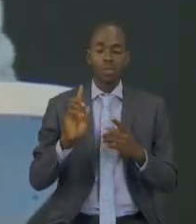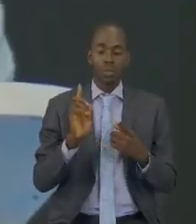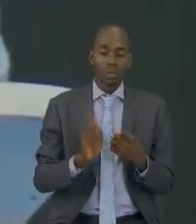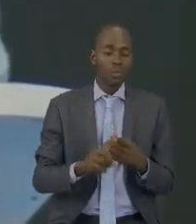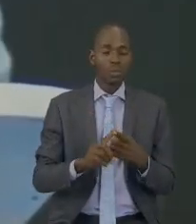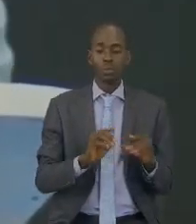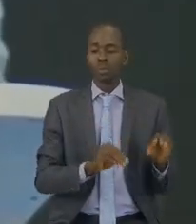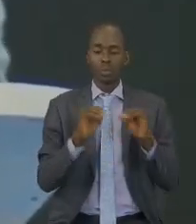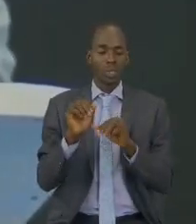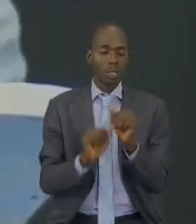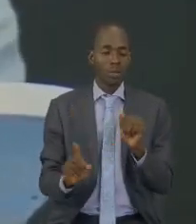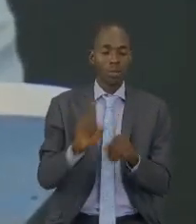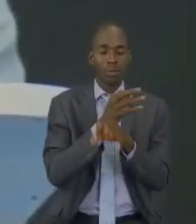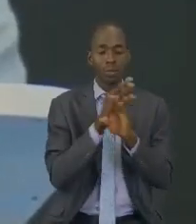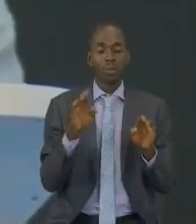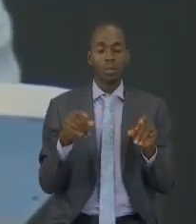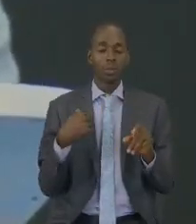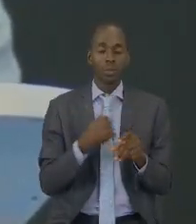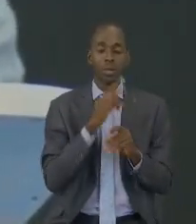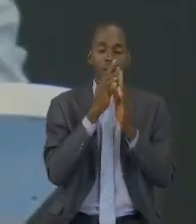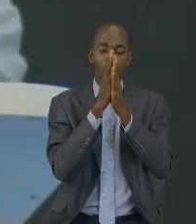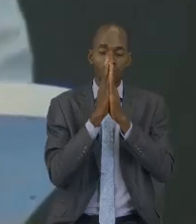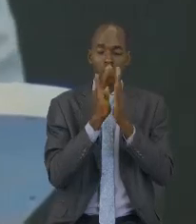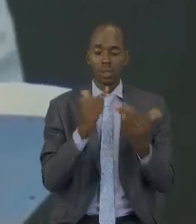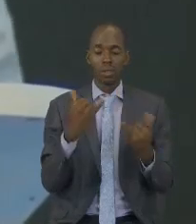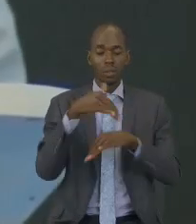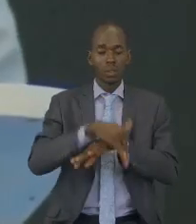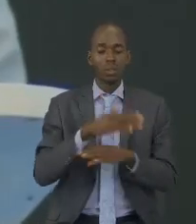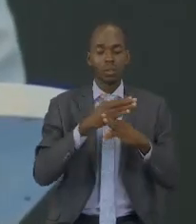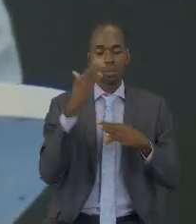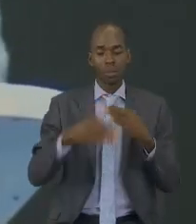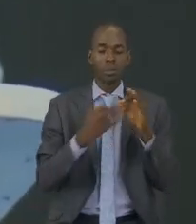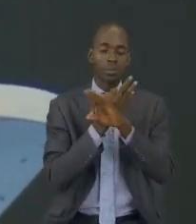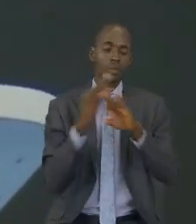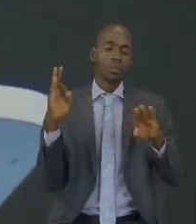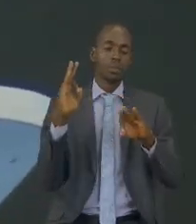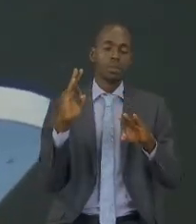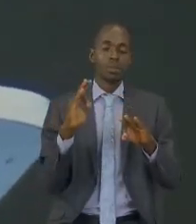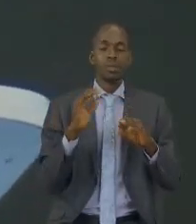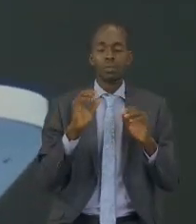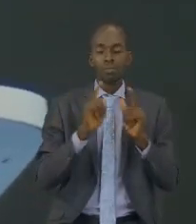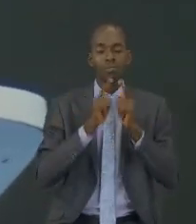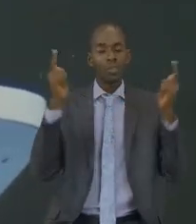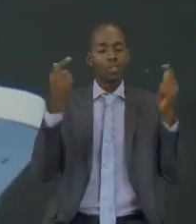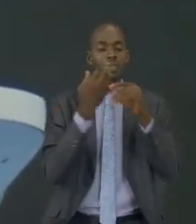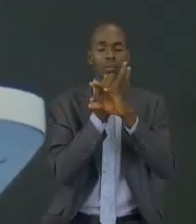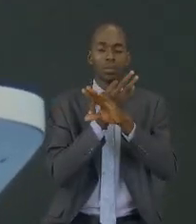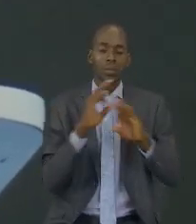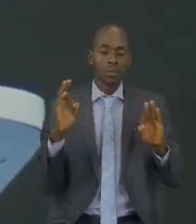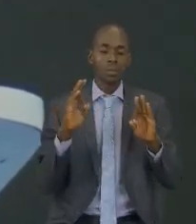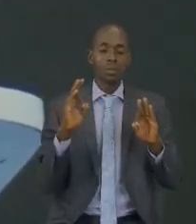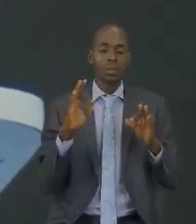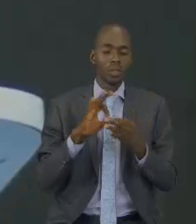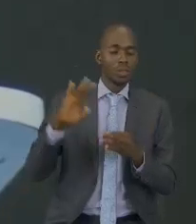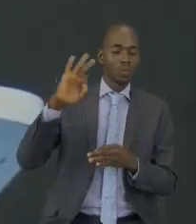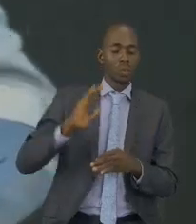everyone free. And we are praying that tonight, total freedom, supernatural freedom, spirit,